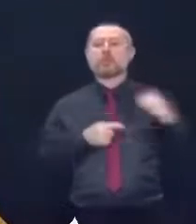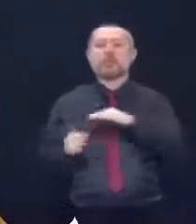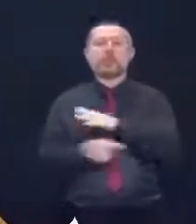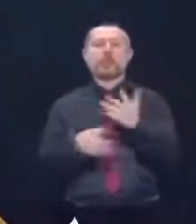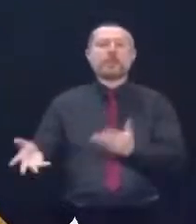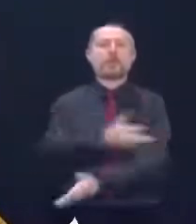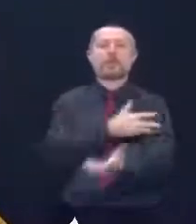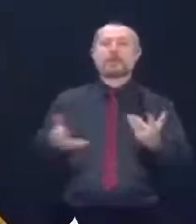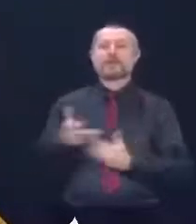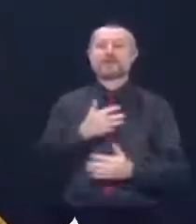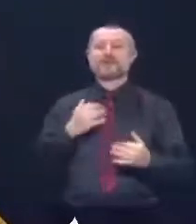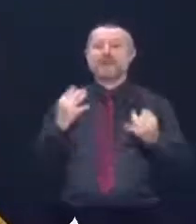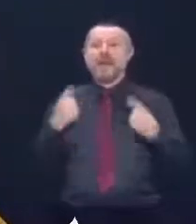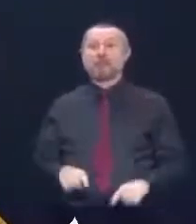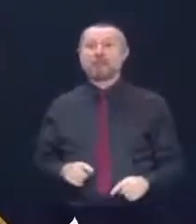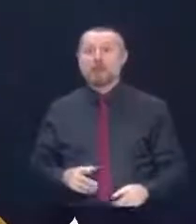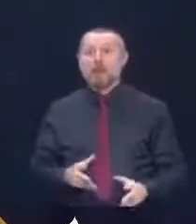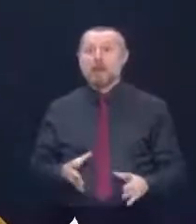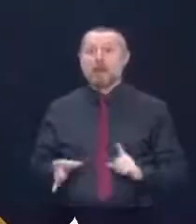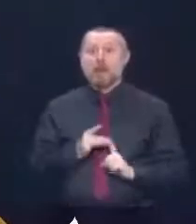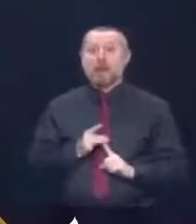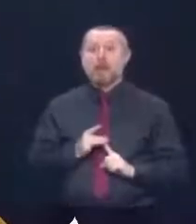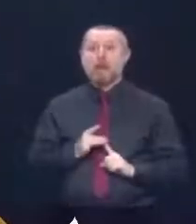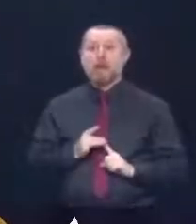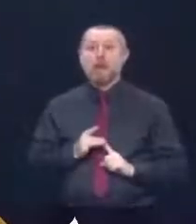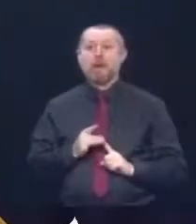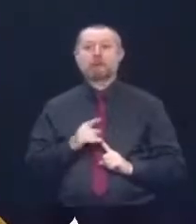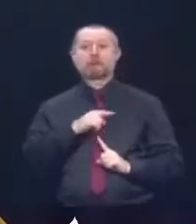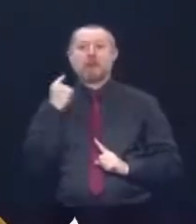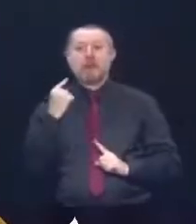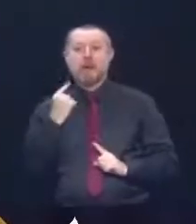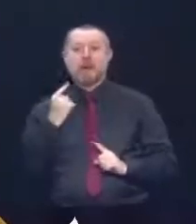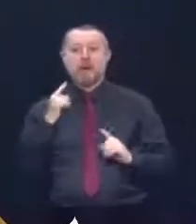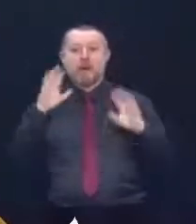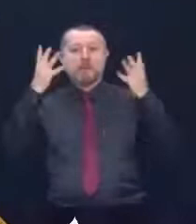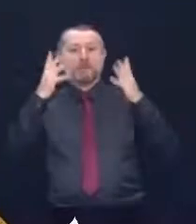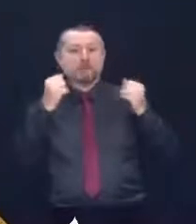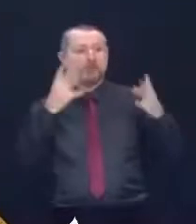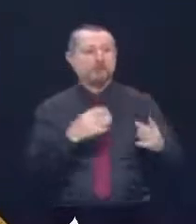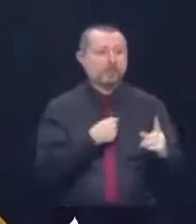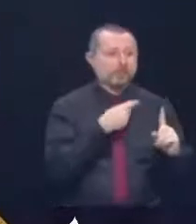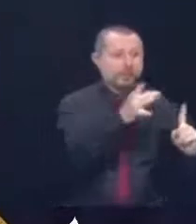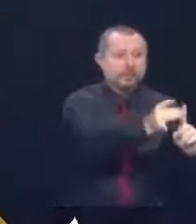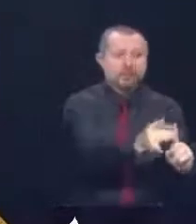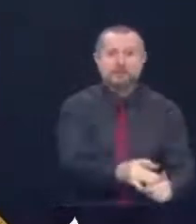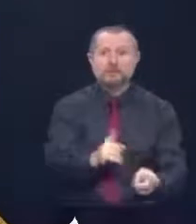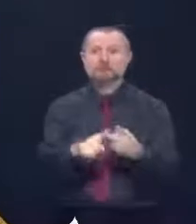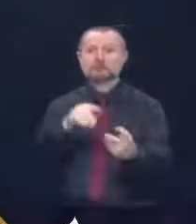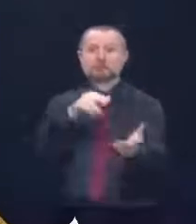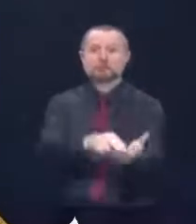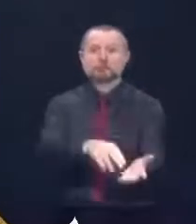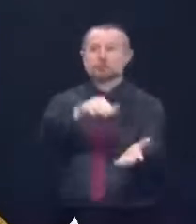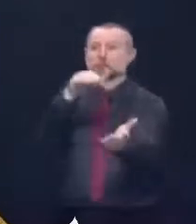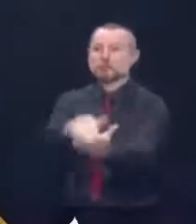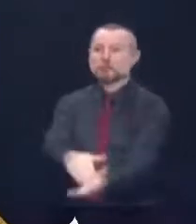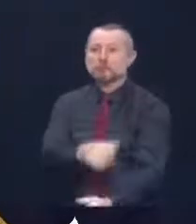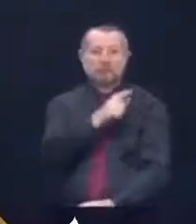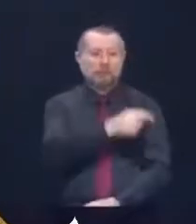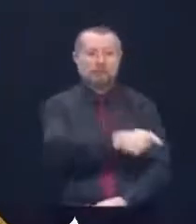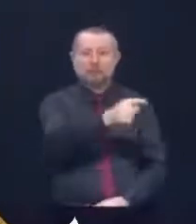then endanger the ambulance driver, and endanger the nurse, and endanger the doctor, and endanger